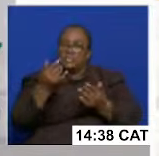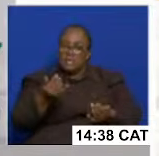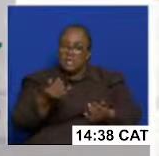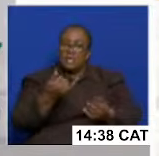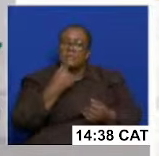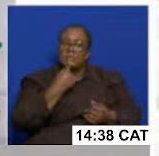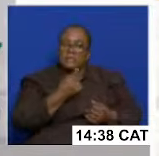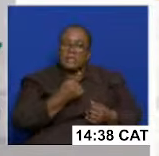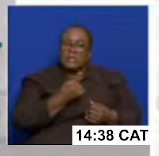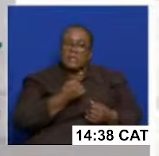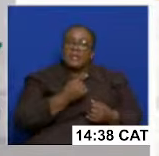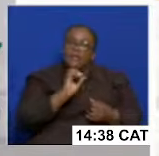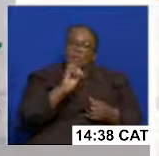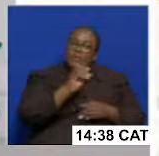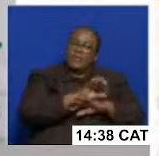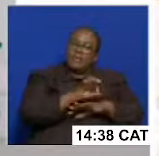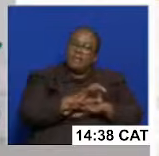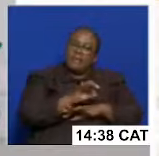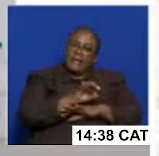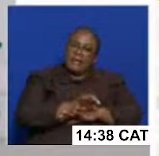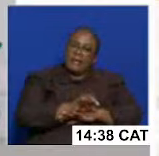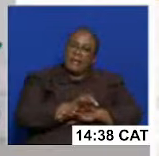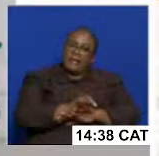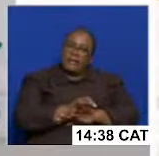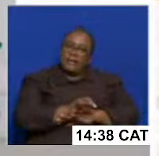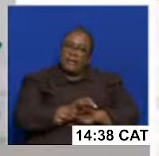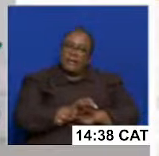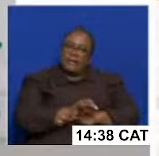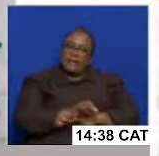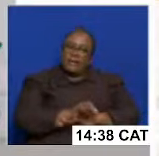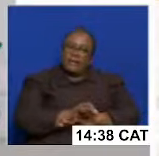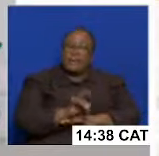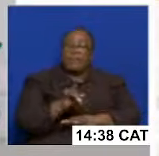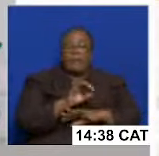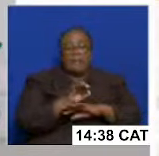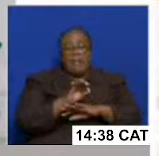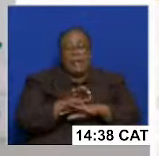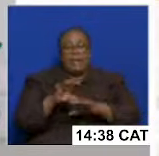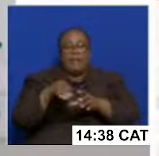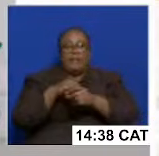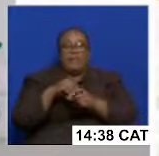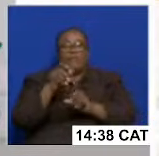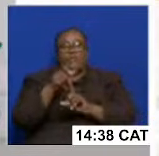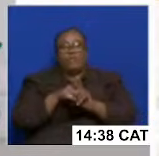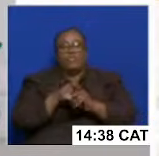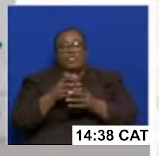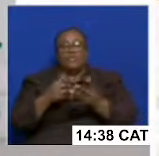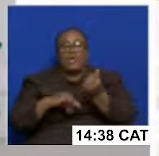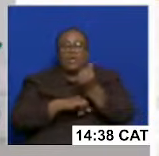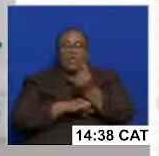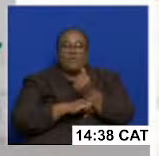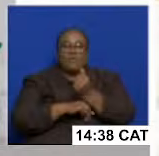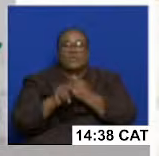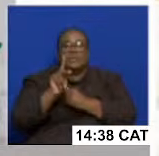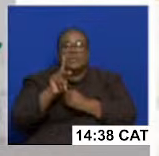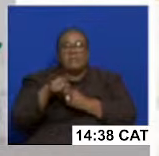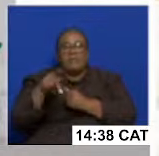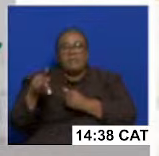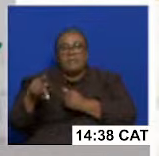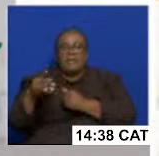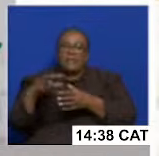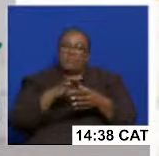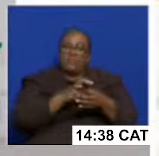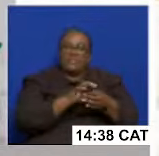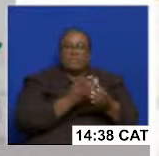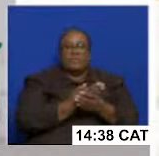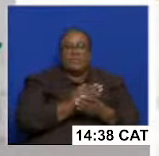plan, and that plan involves somebody in the office of the DPP, and it relates to the case. So where